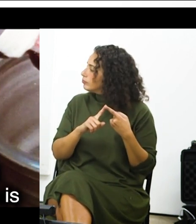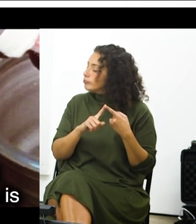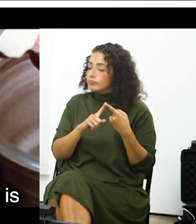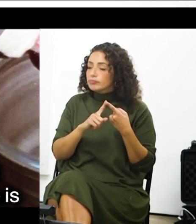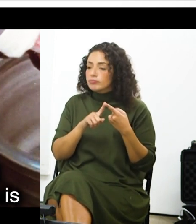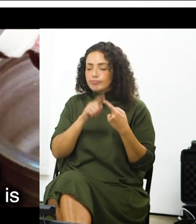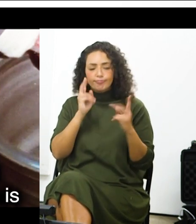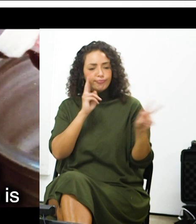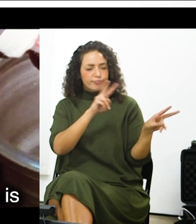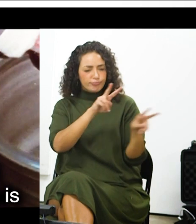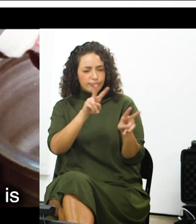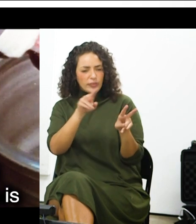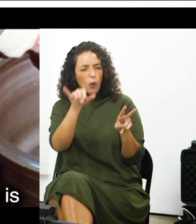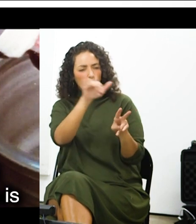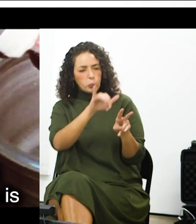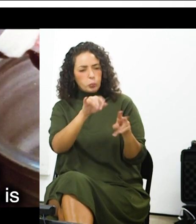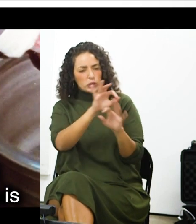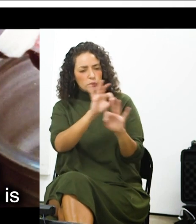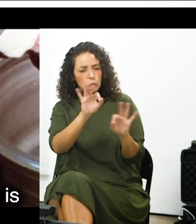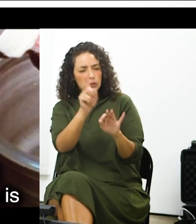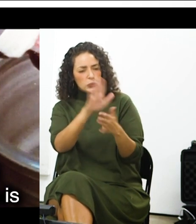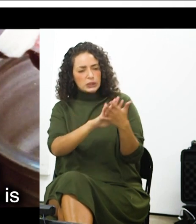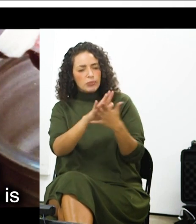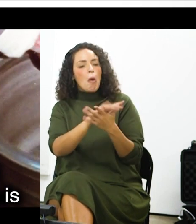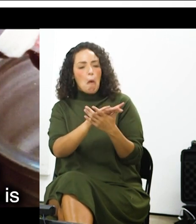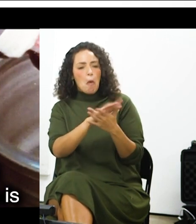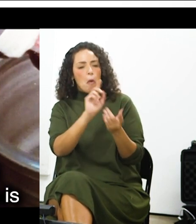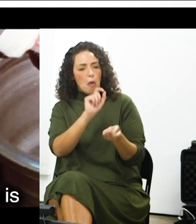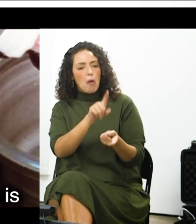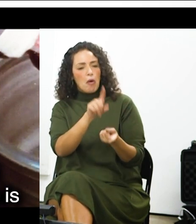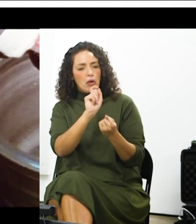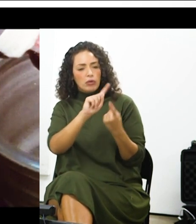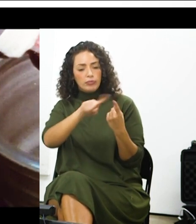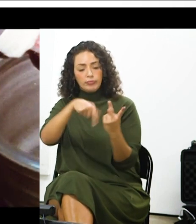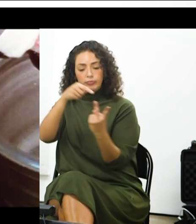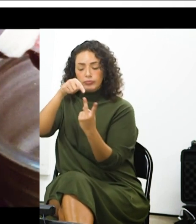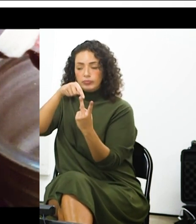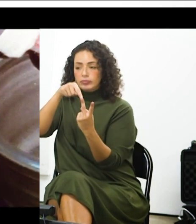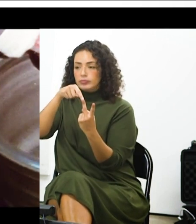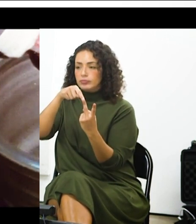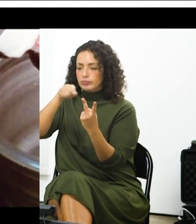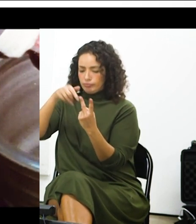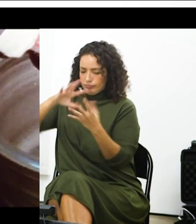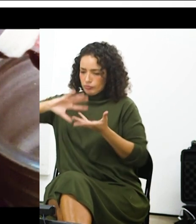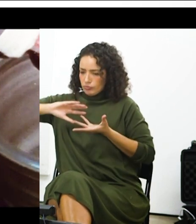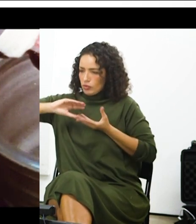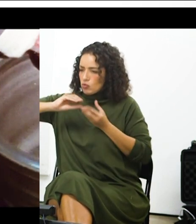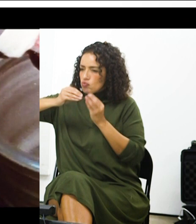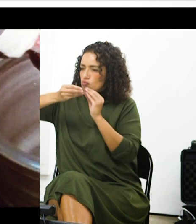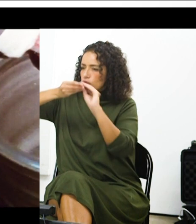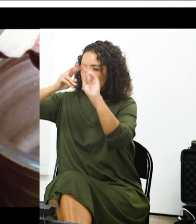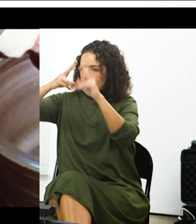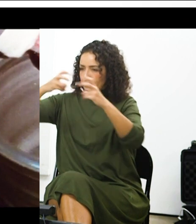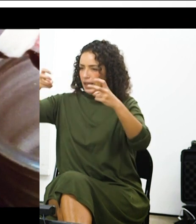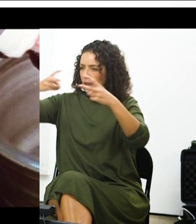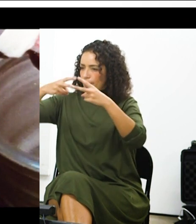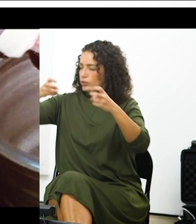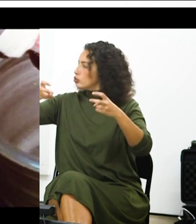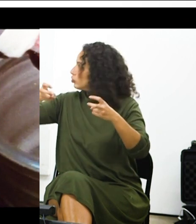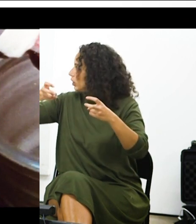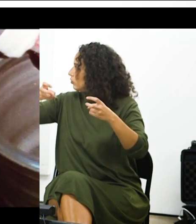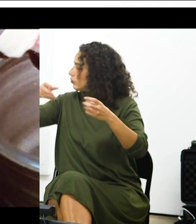what the music means to them. And also in the middle is more of a creative captions, where kind of like